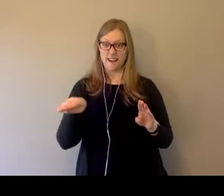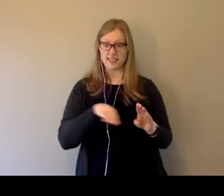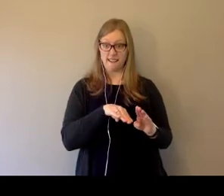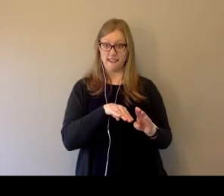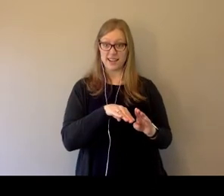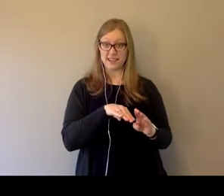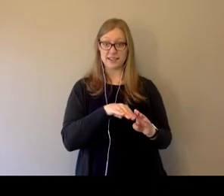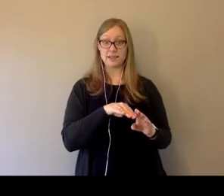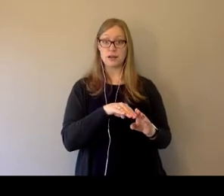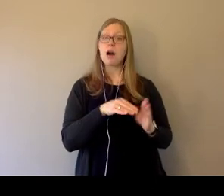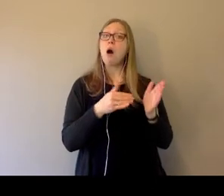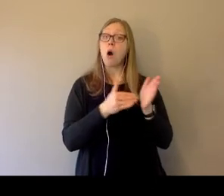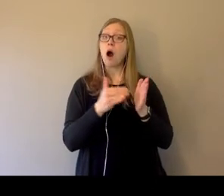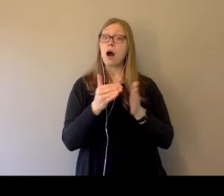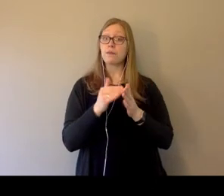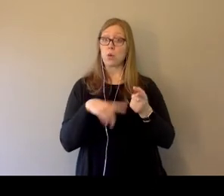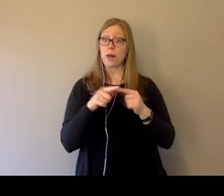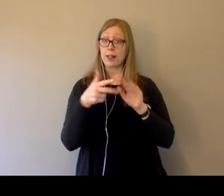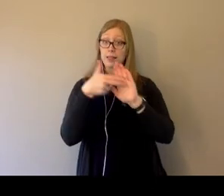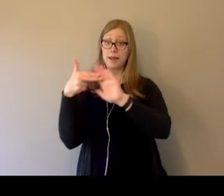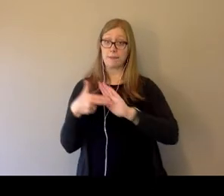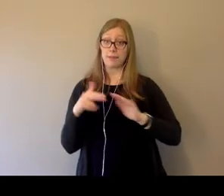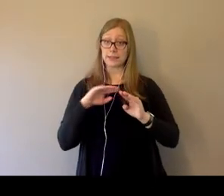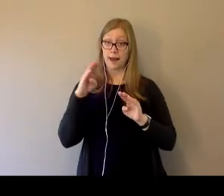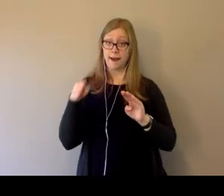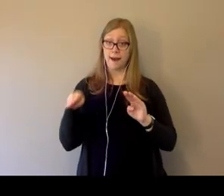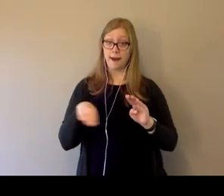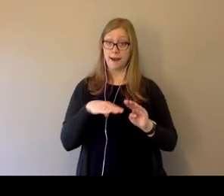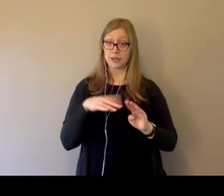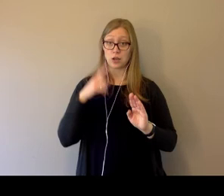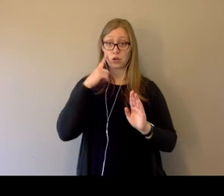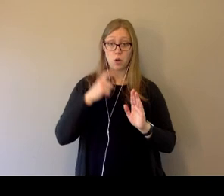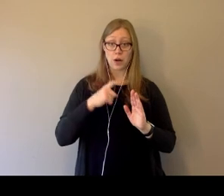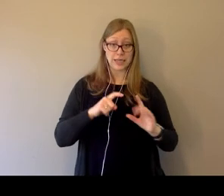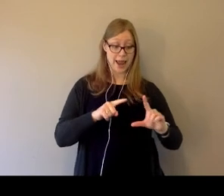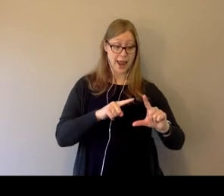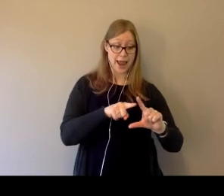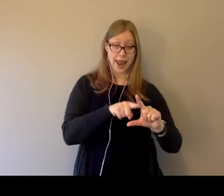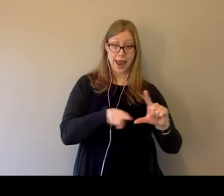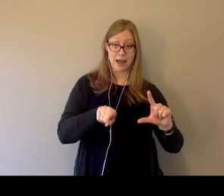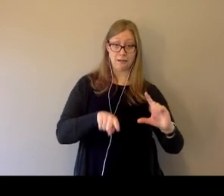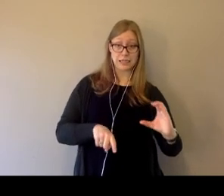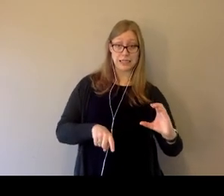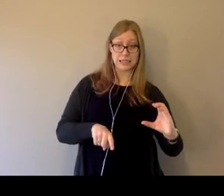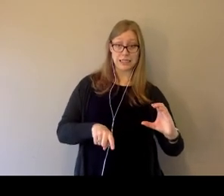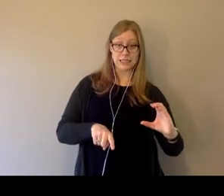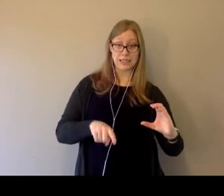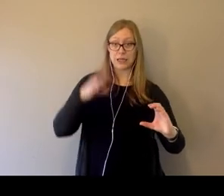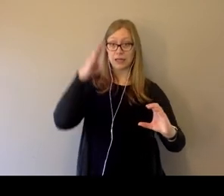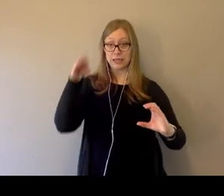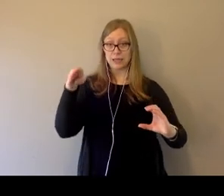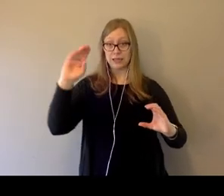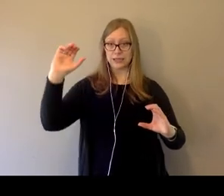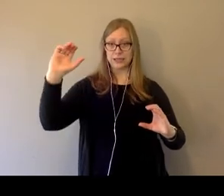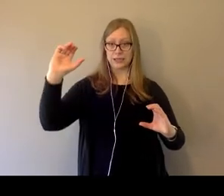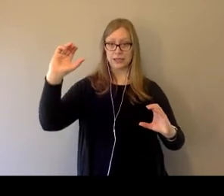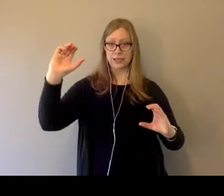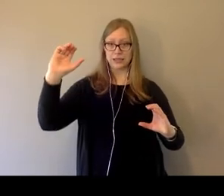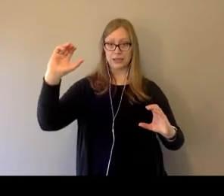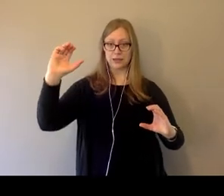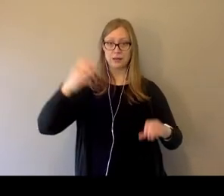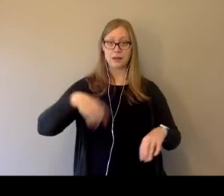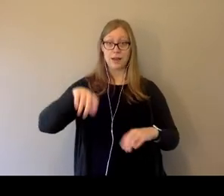It's common when you're labeling sides. You notice small c is opposite big C, small a is opposite big A. So that's a very